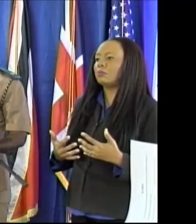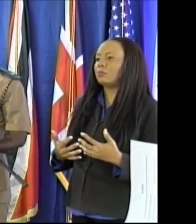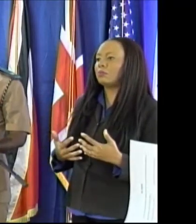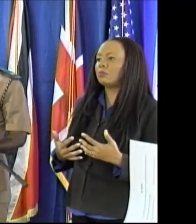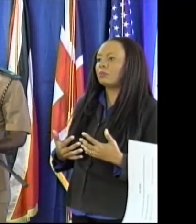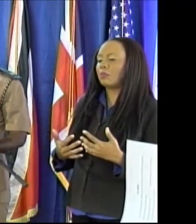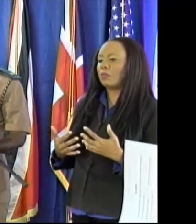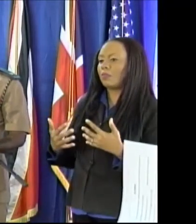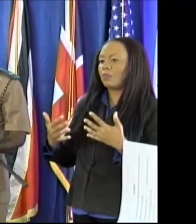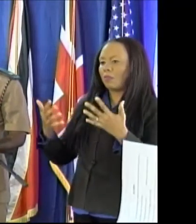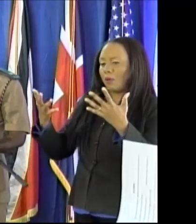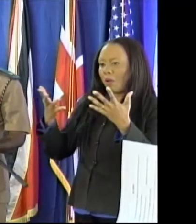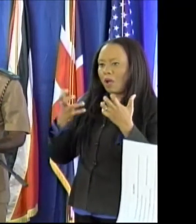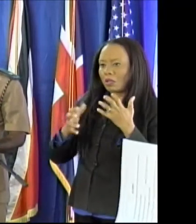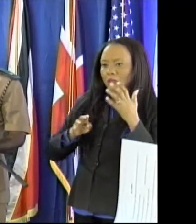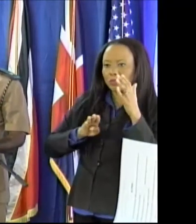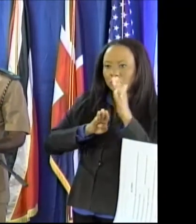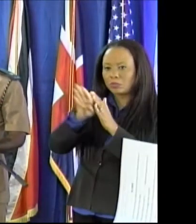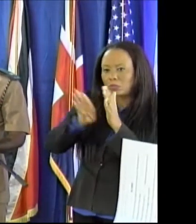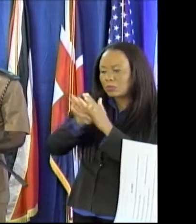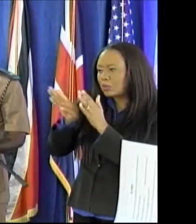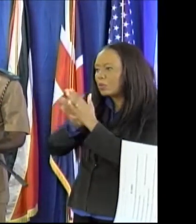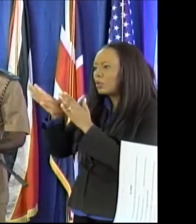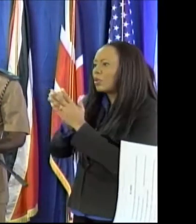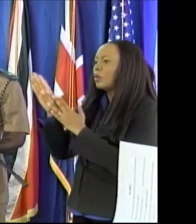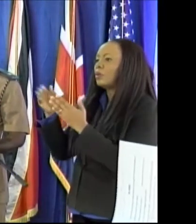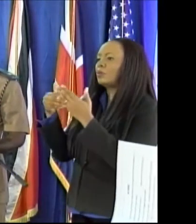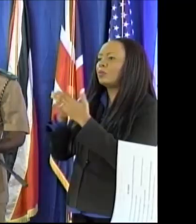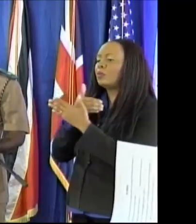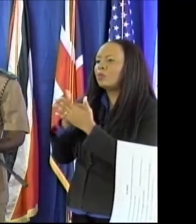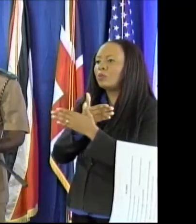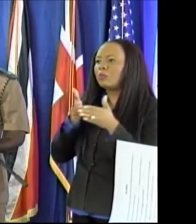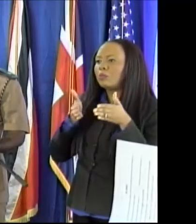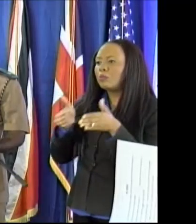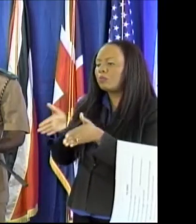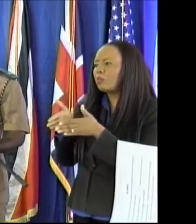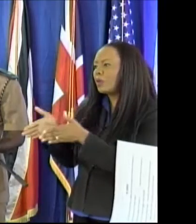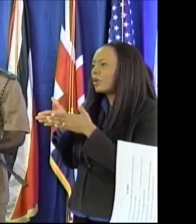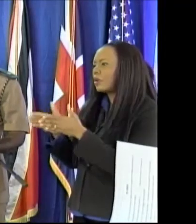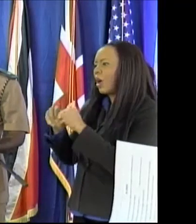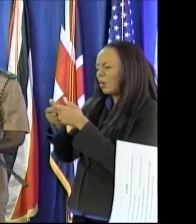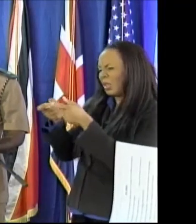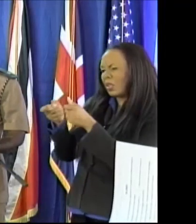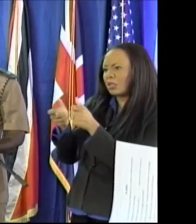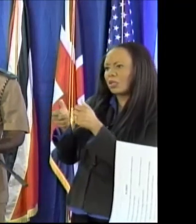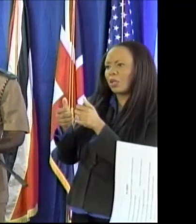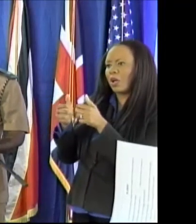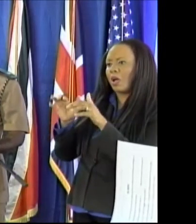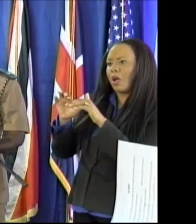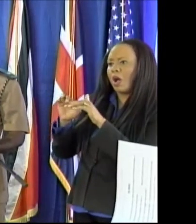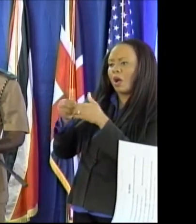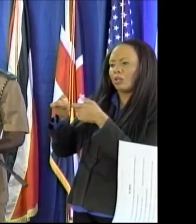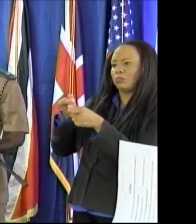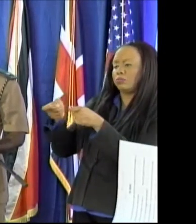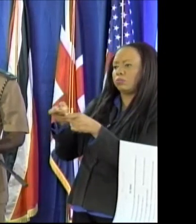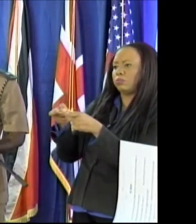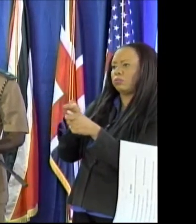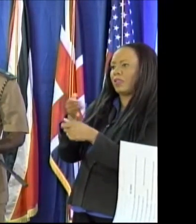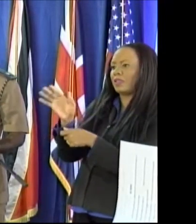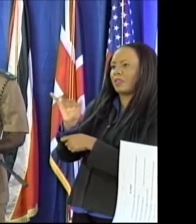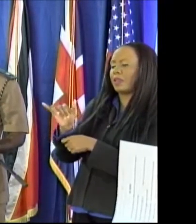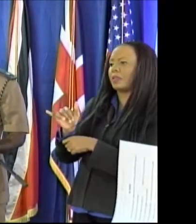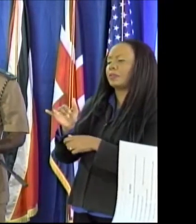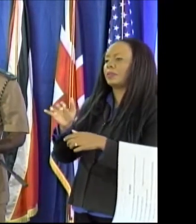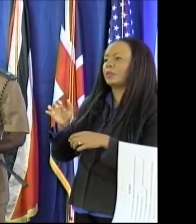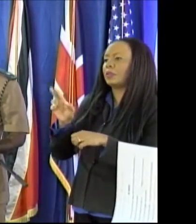to develop new techniques and procedures to combat unfamiliar threats to Barbados, such as the